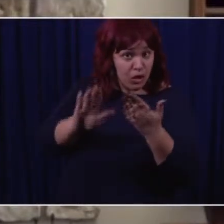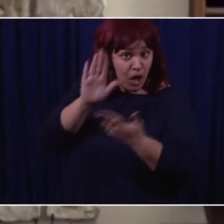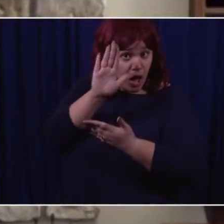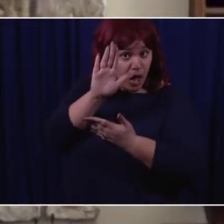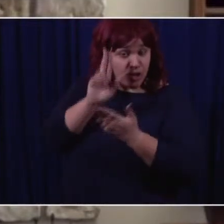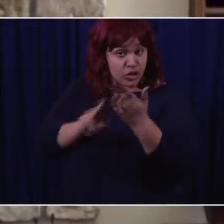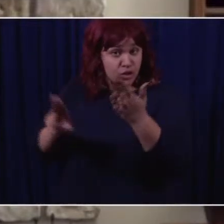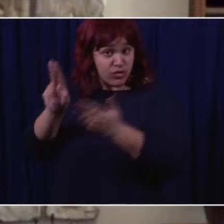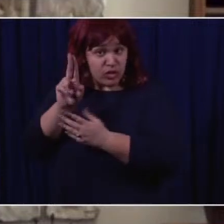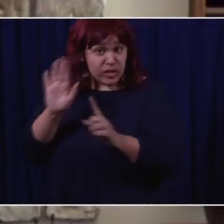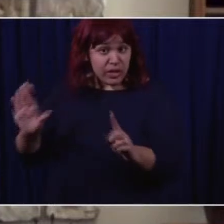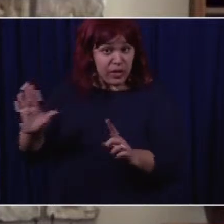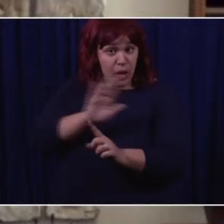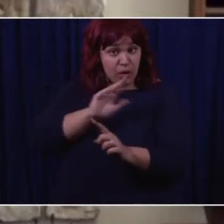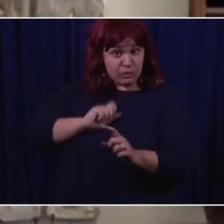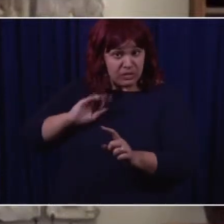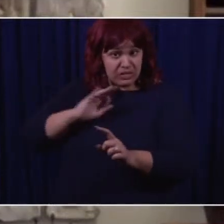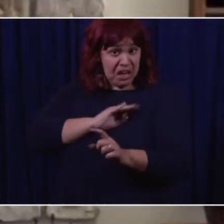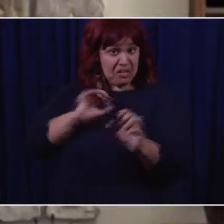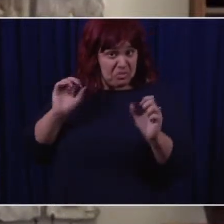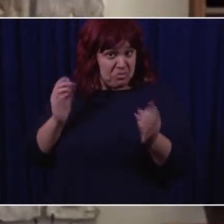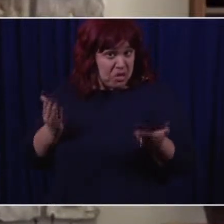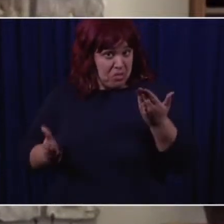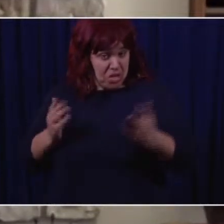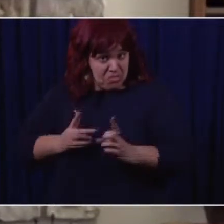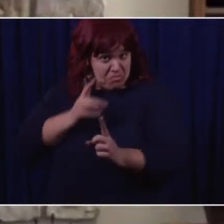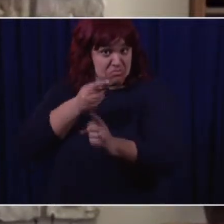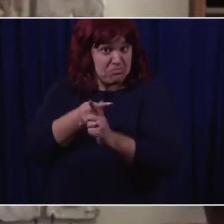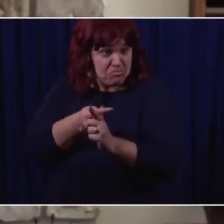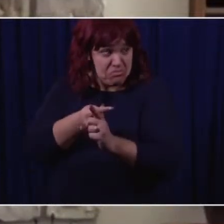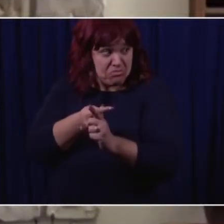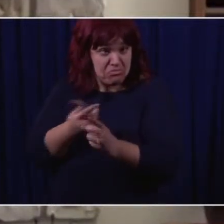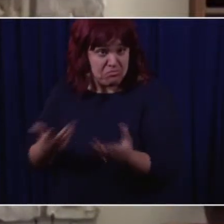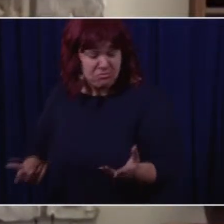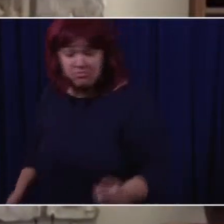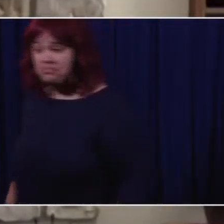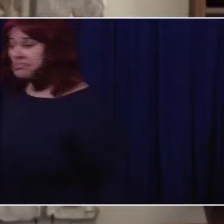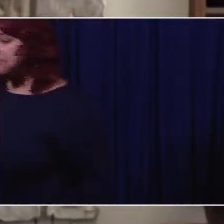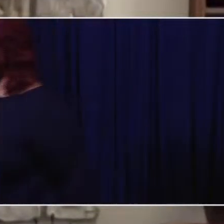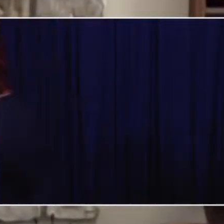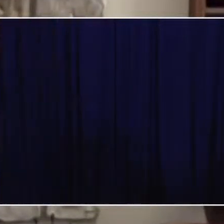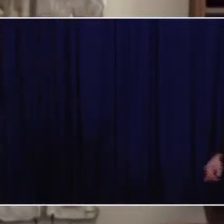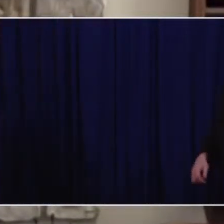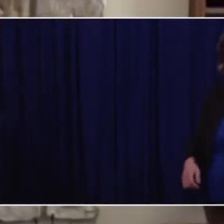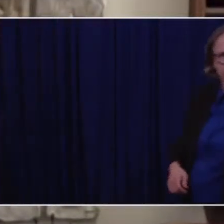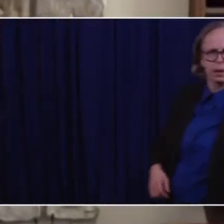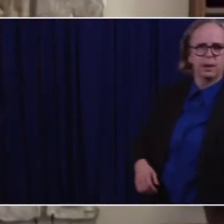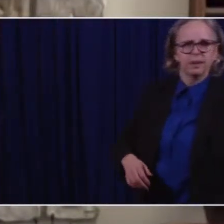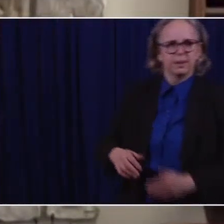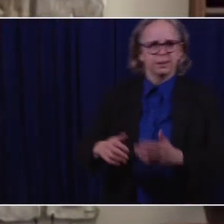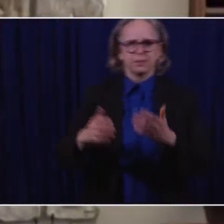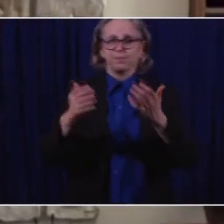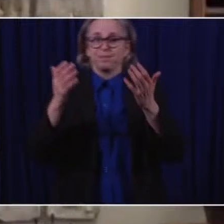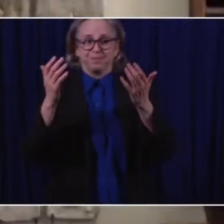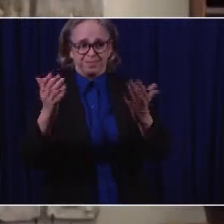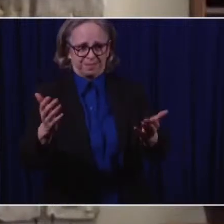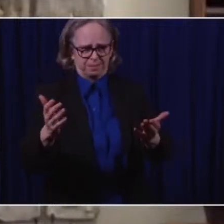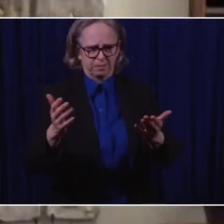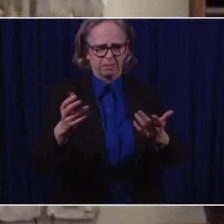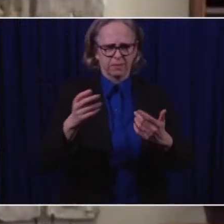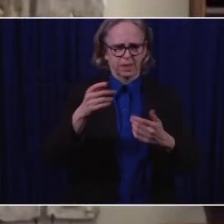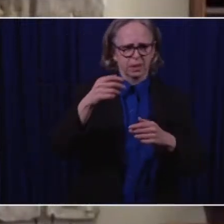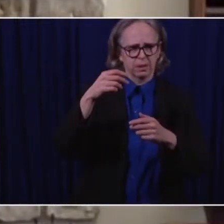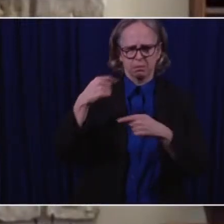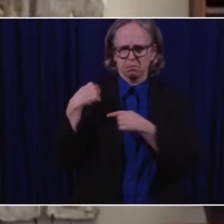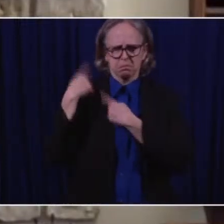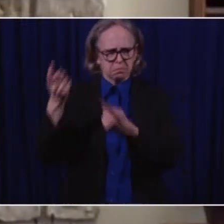eligible? Well, Jim, one of the things that we have done is make more testing available at our colleges and our universities. And I